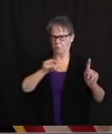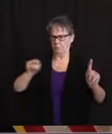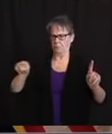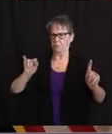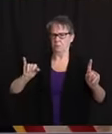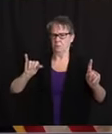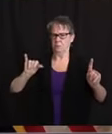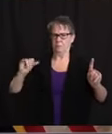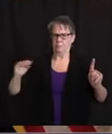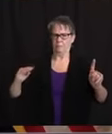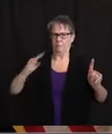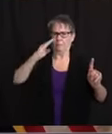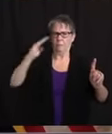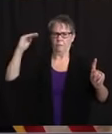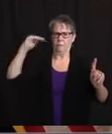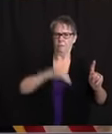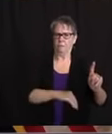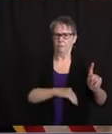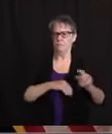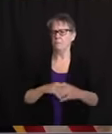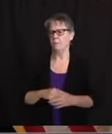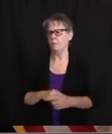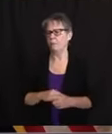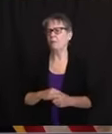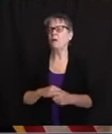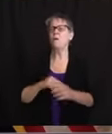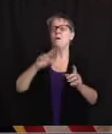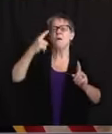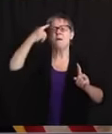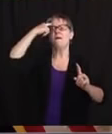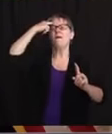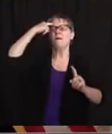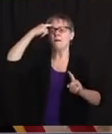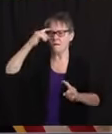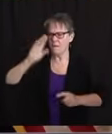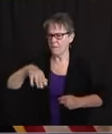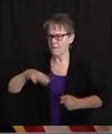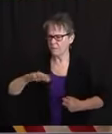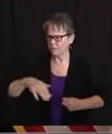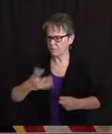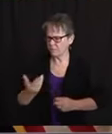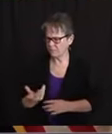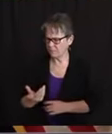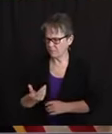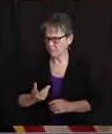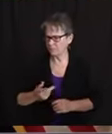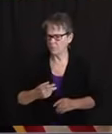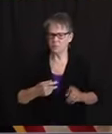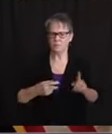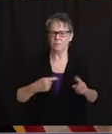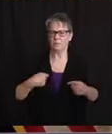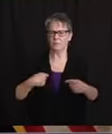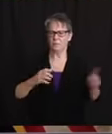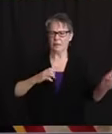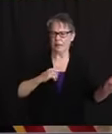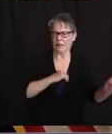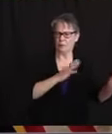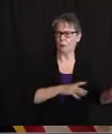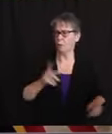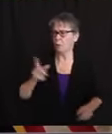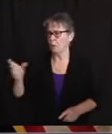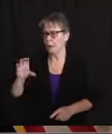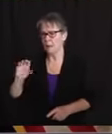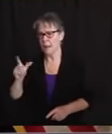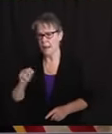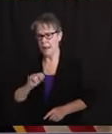Judy and Pat and I have been doing now for months with the White House yesterday. And Tony Fauci, I don't think